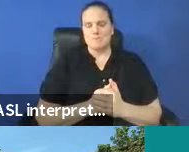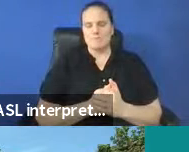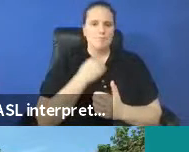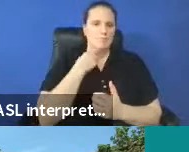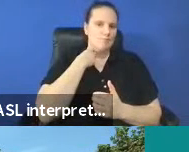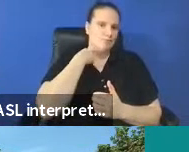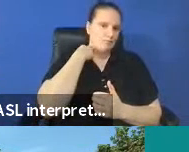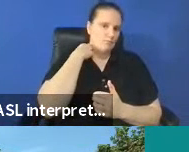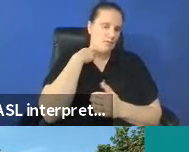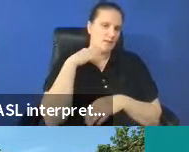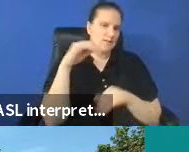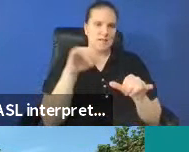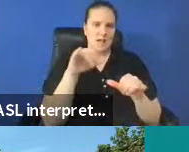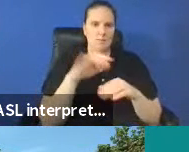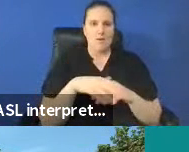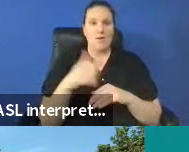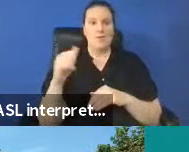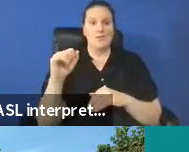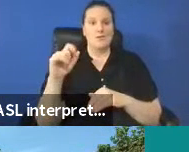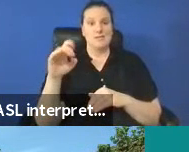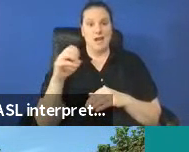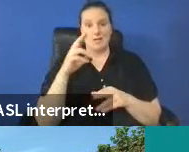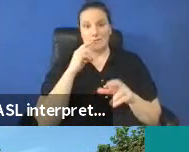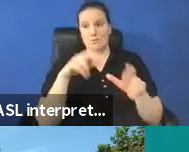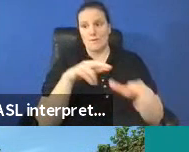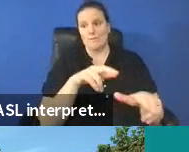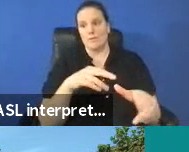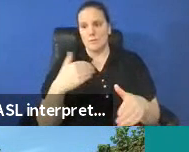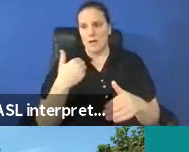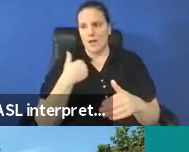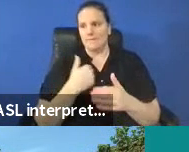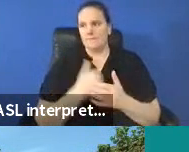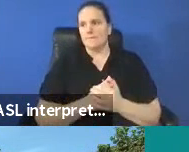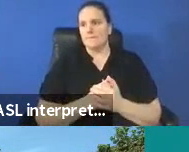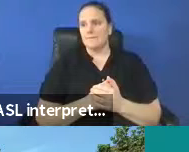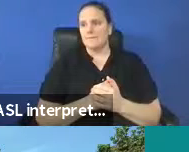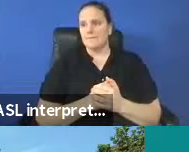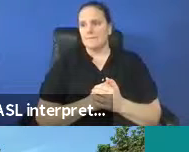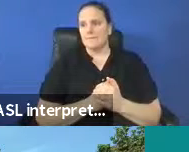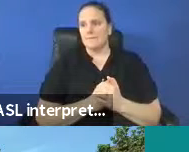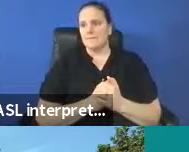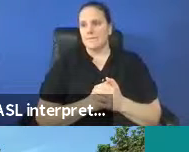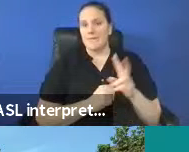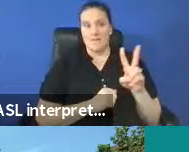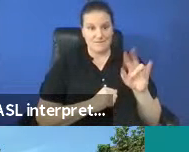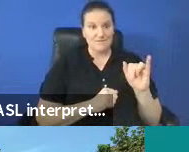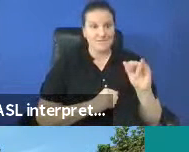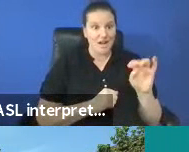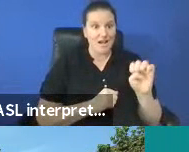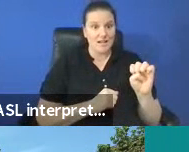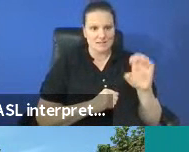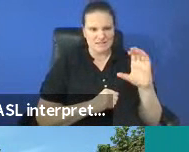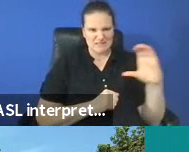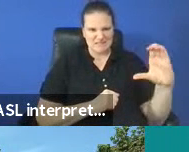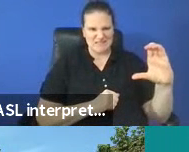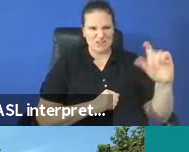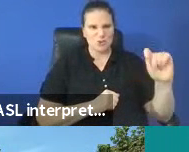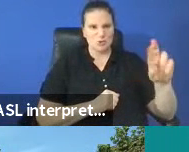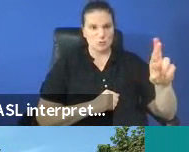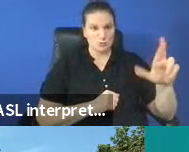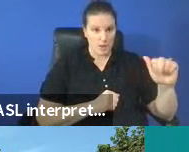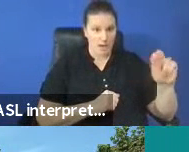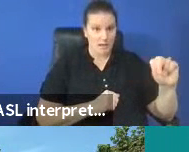And then similarly, on the other side of the river, we have the Vine, which is operated by C-Tran. It also